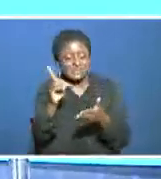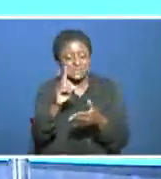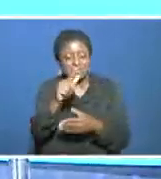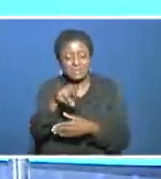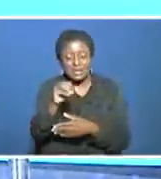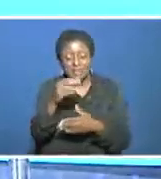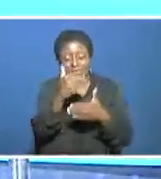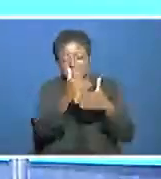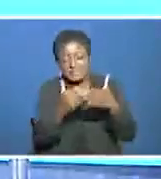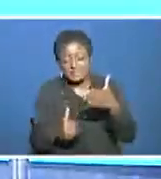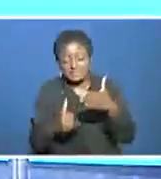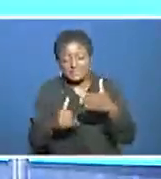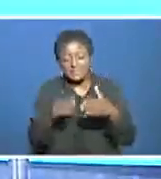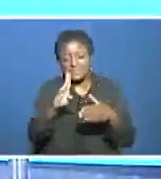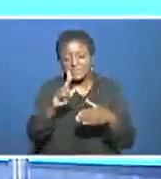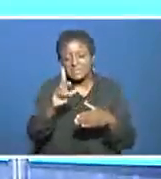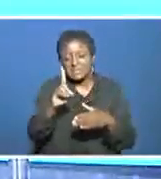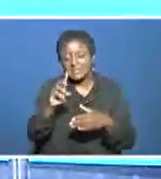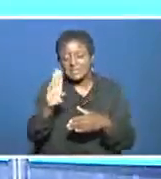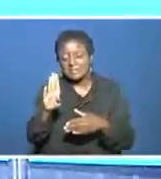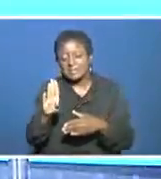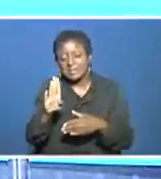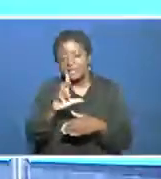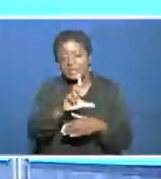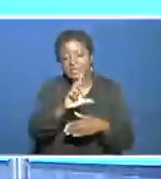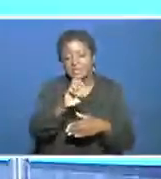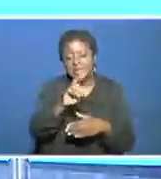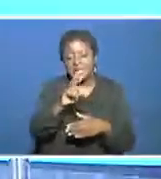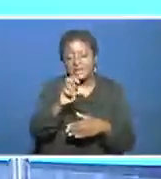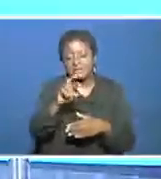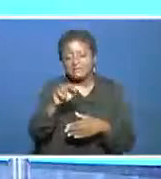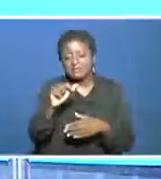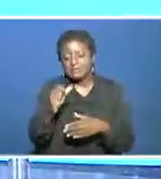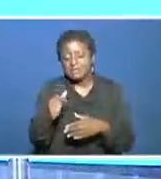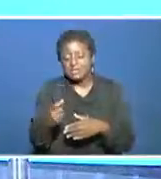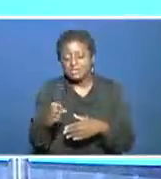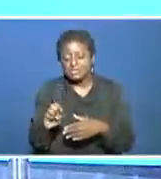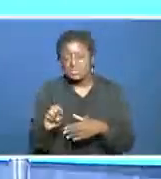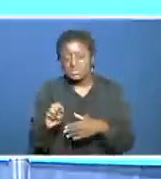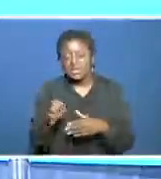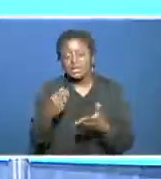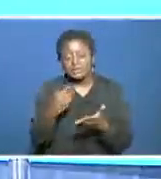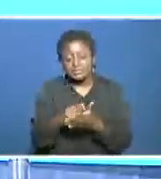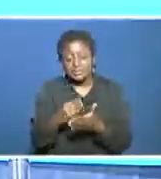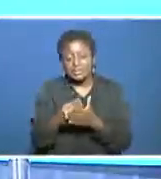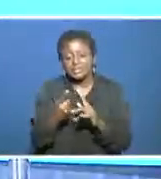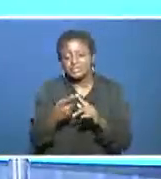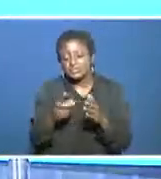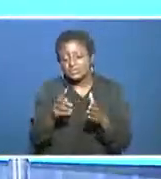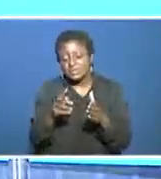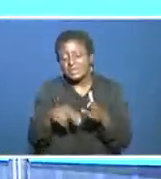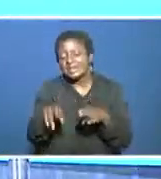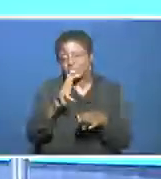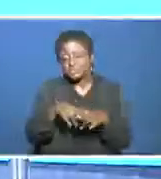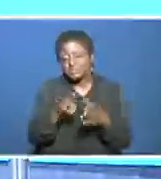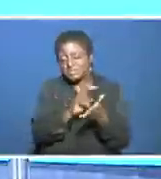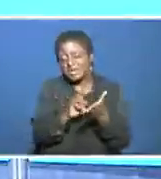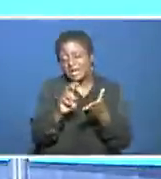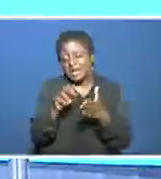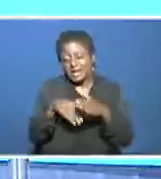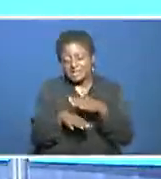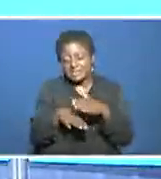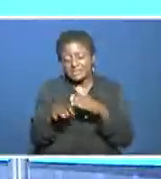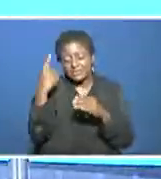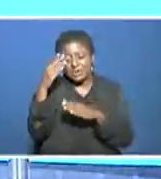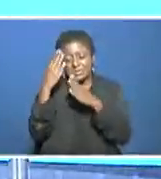include the BDB leveraging regional funds to increase access to financing for Bahamian-owned micro, small, and